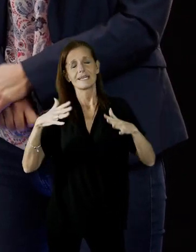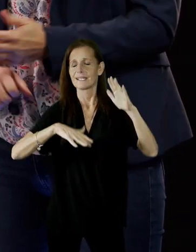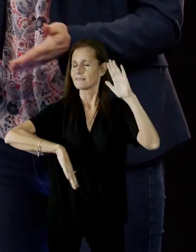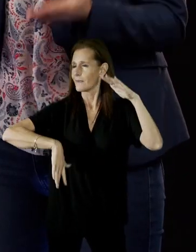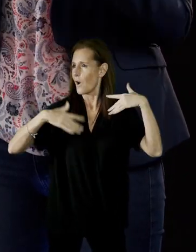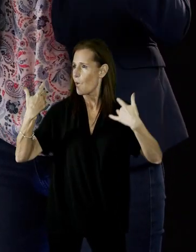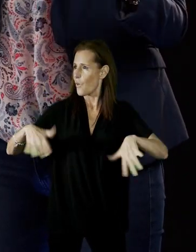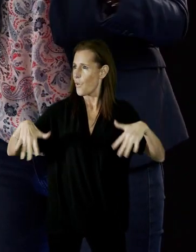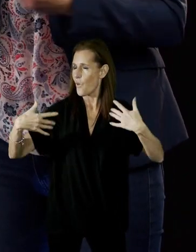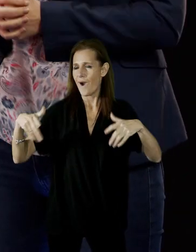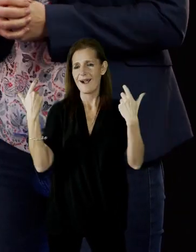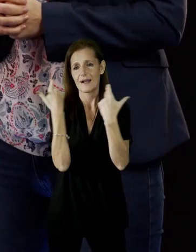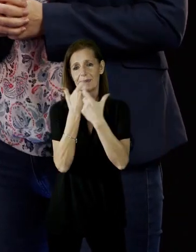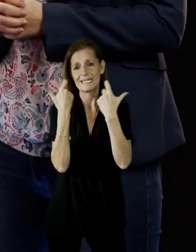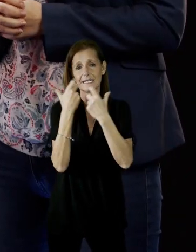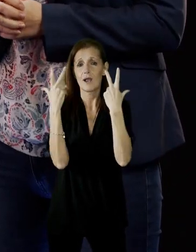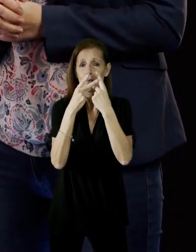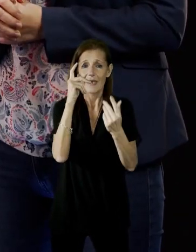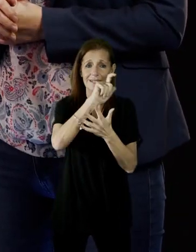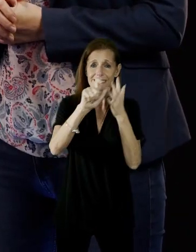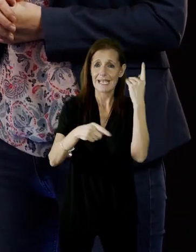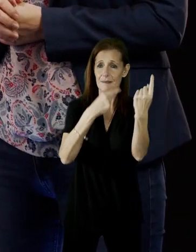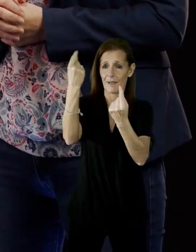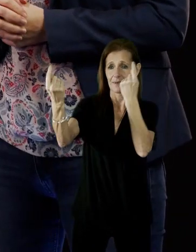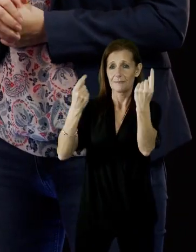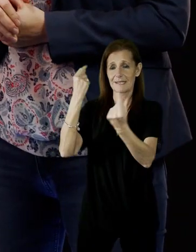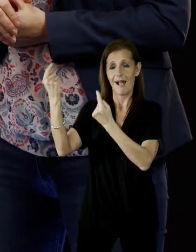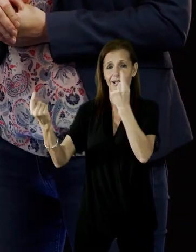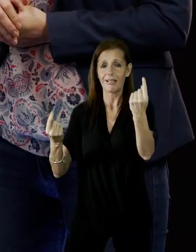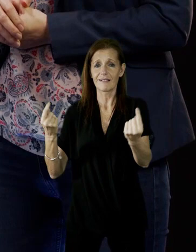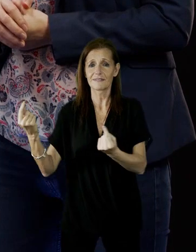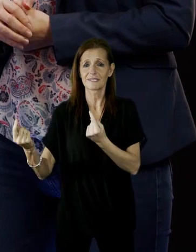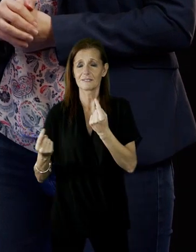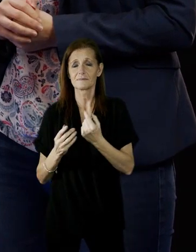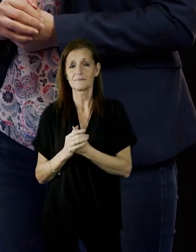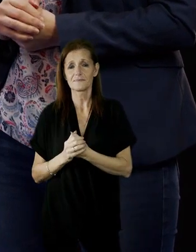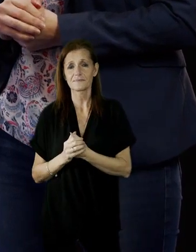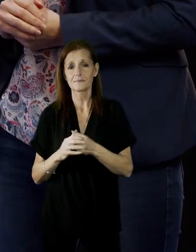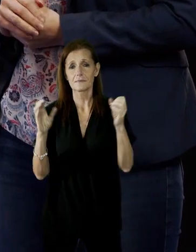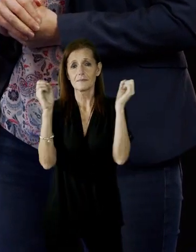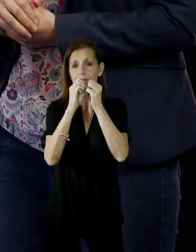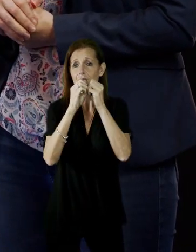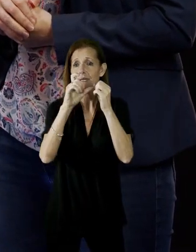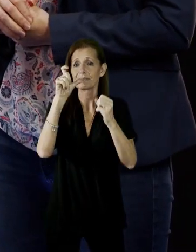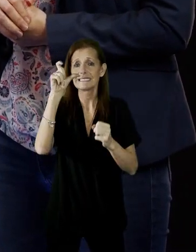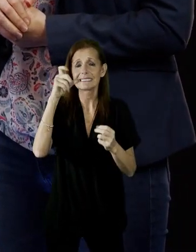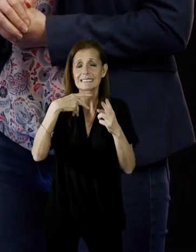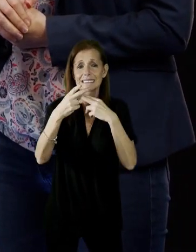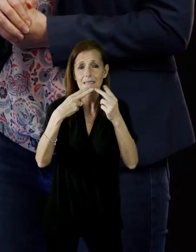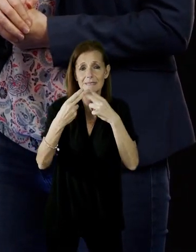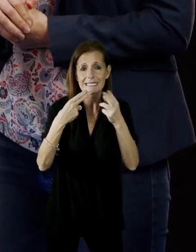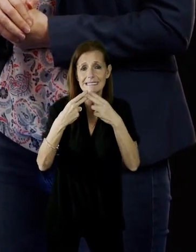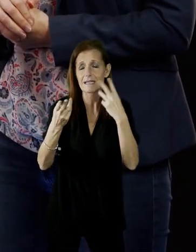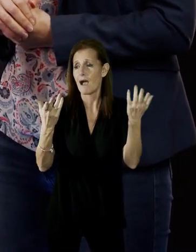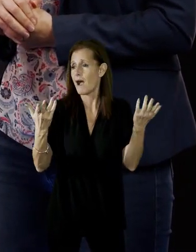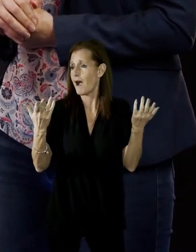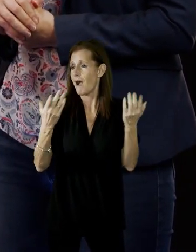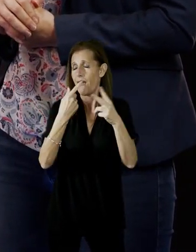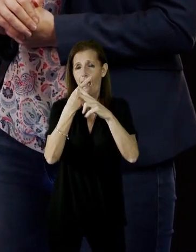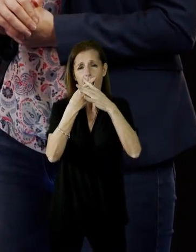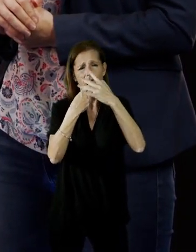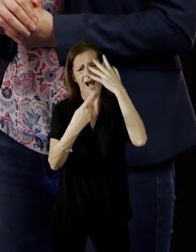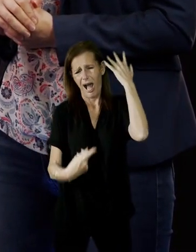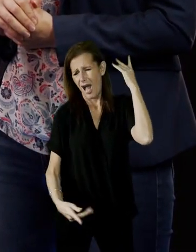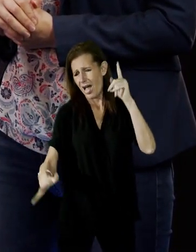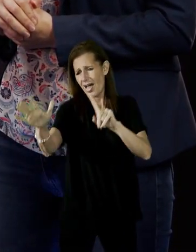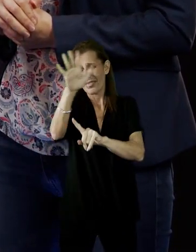UK with disabilities to perform to an audience. BBC Media, other outlets, we've appeared all over there.